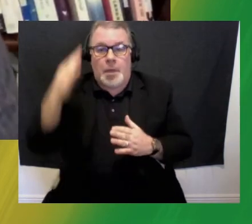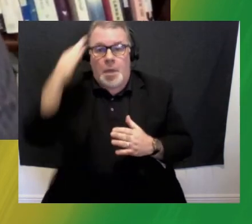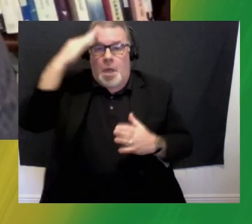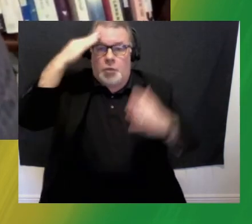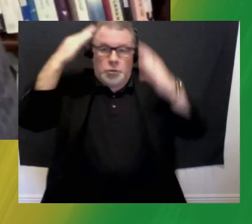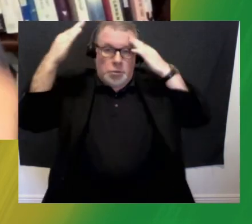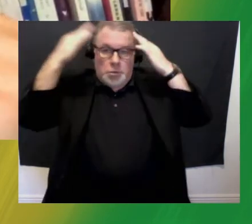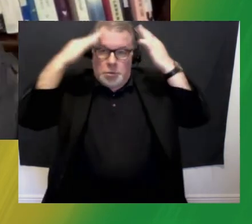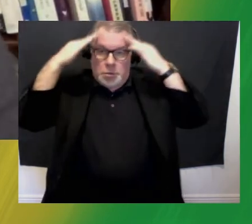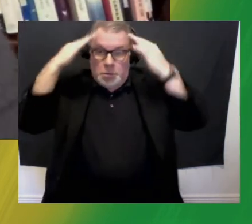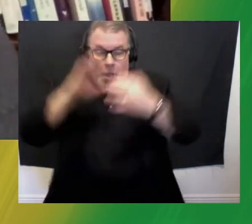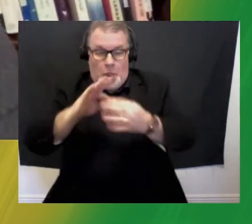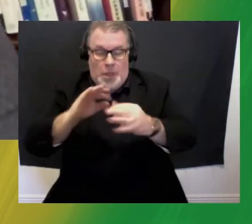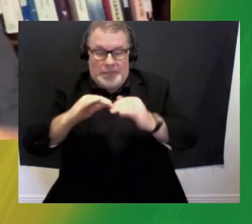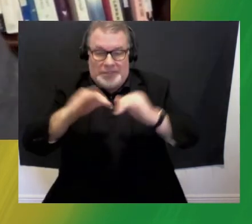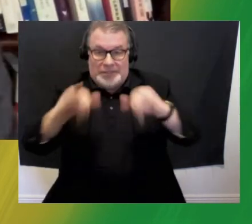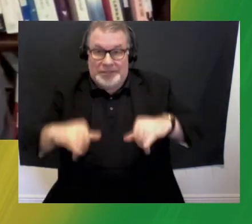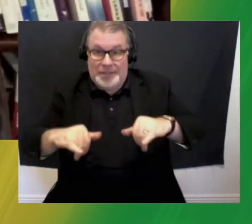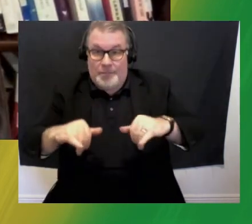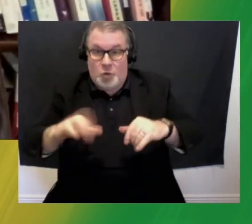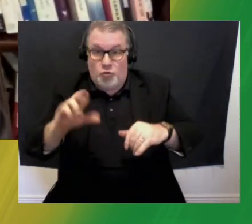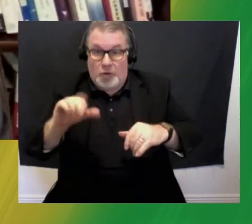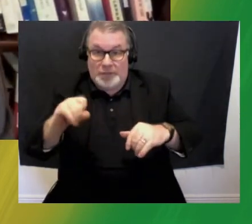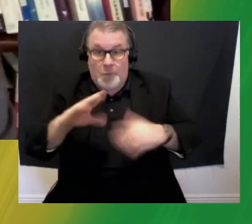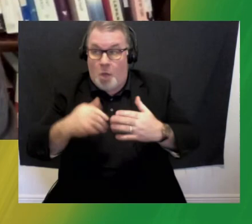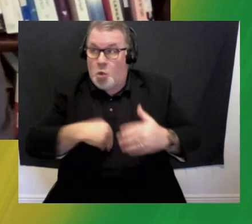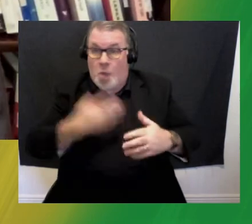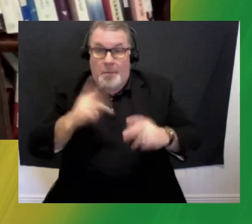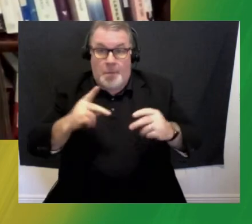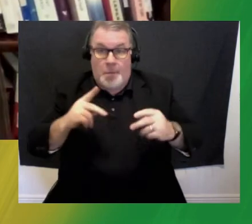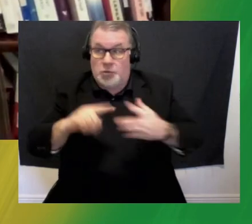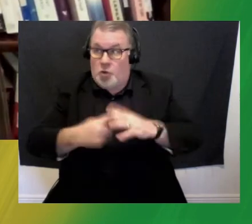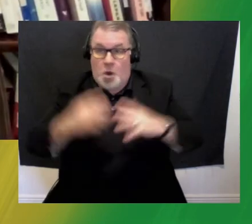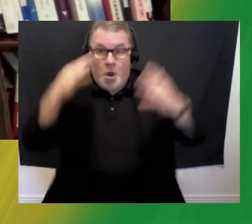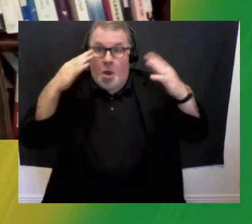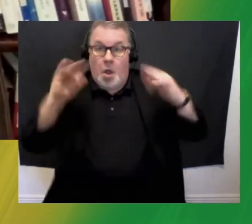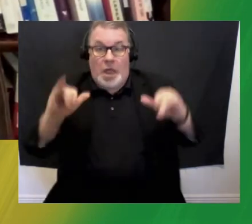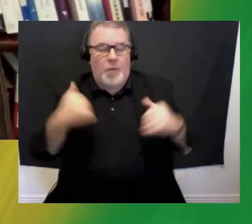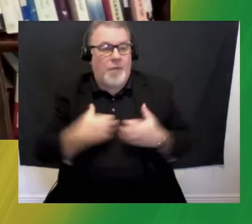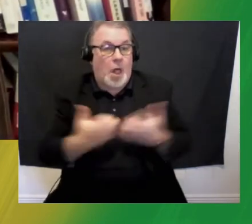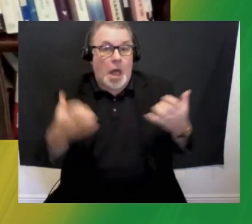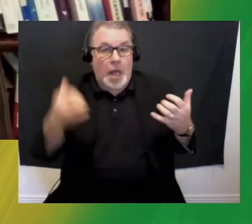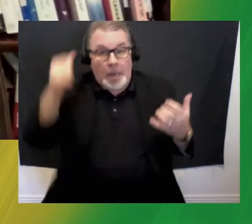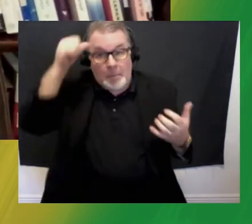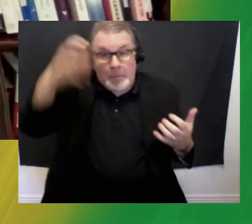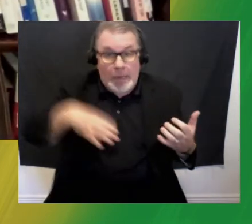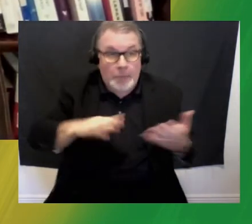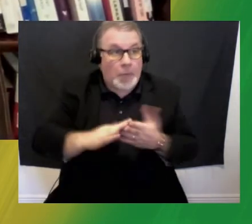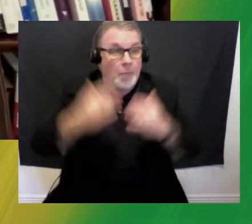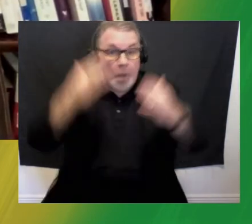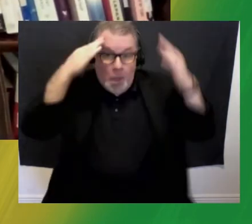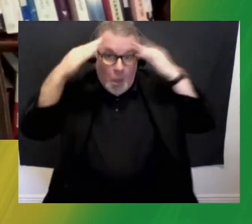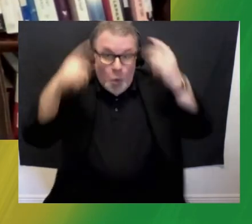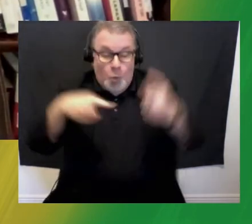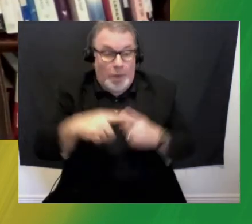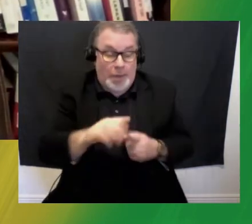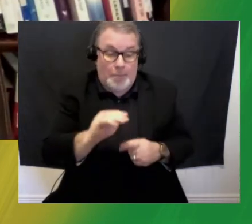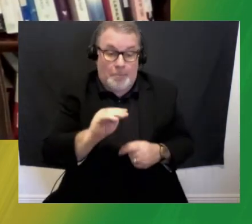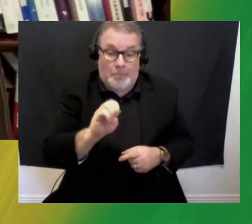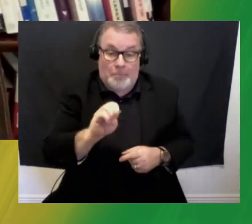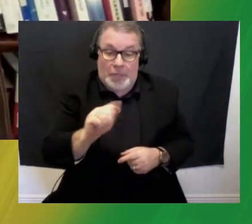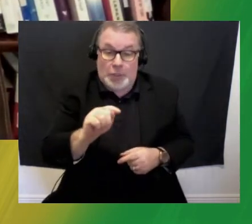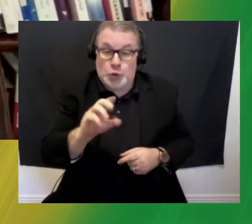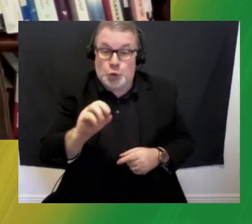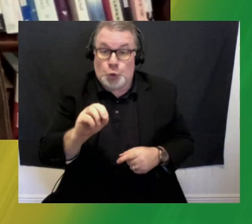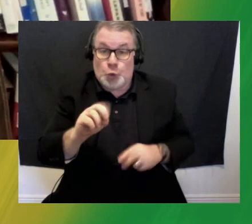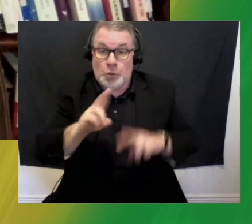around systemic racism, all these white folks coming into consciousness, just like we had a lot of men coming into consciousness when the Me Too movement jumped off a couple of years